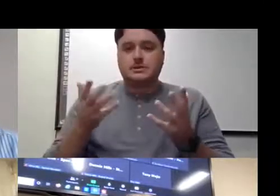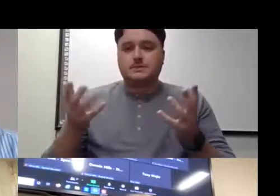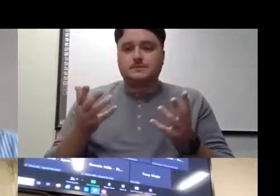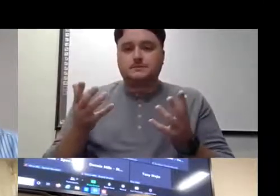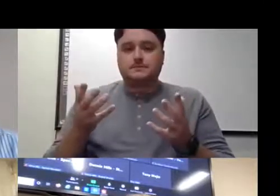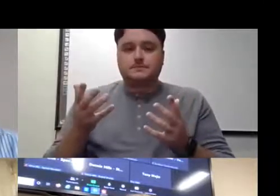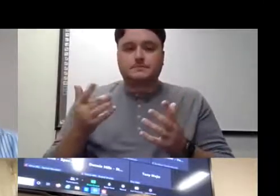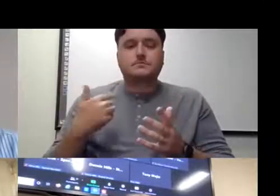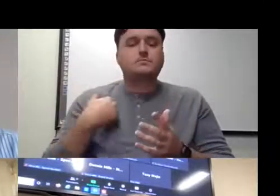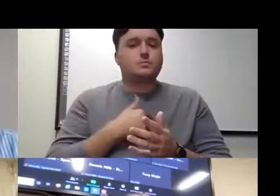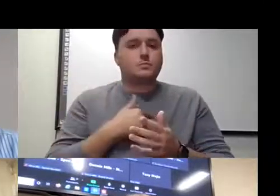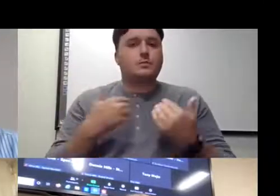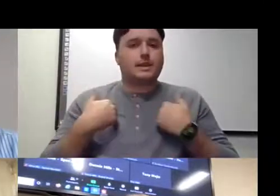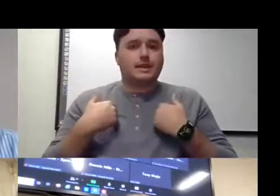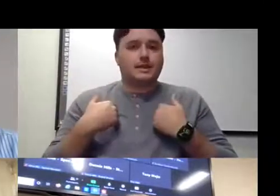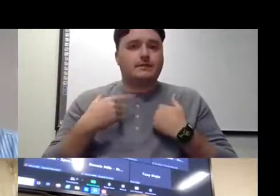we have